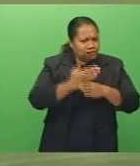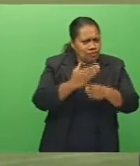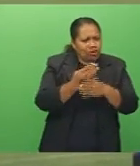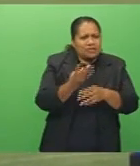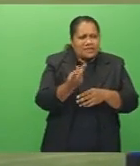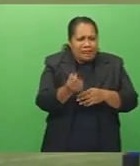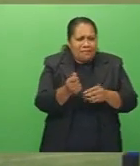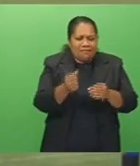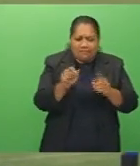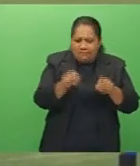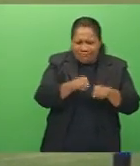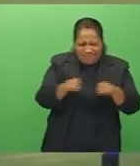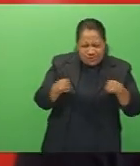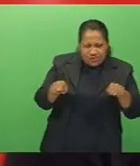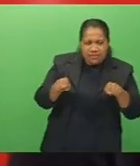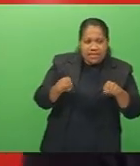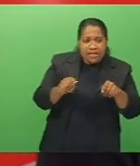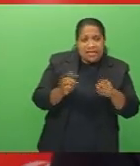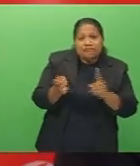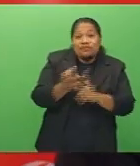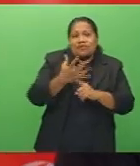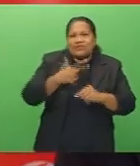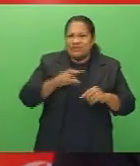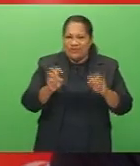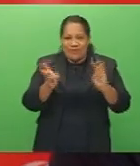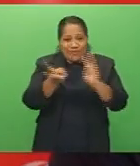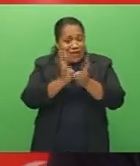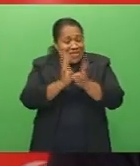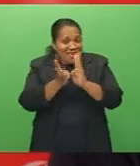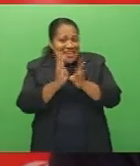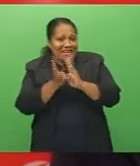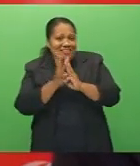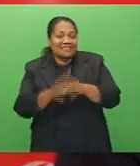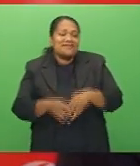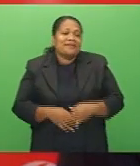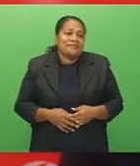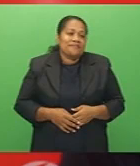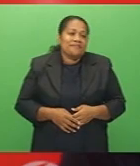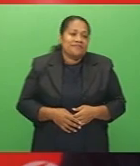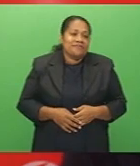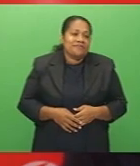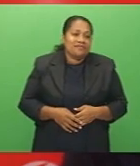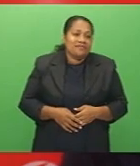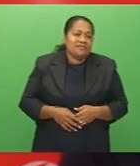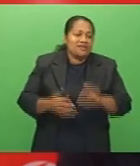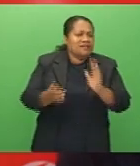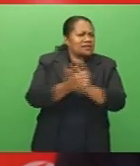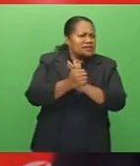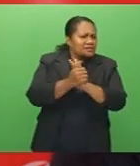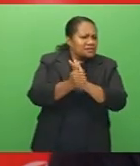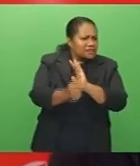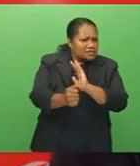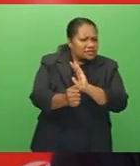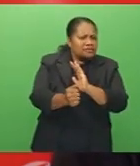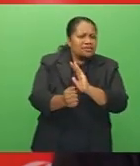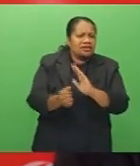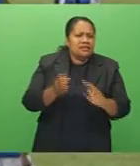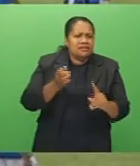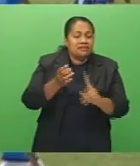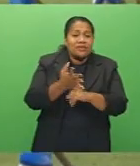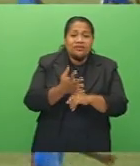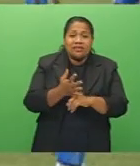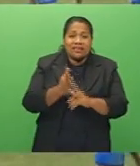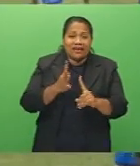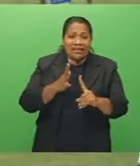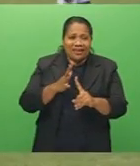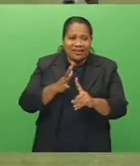the weather and the ball skills and especially the attack.